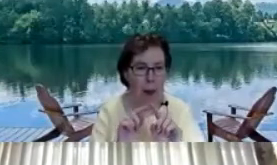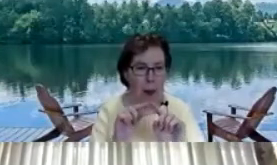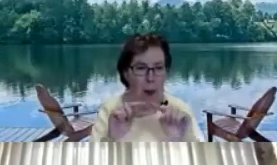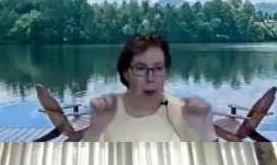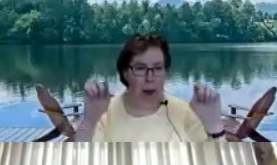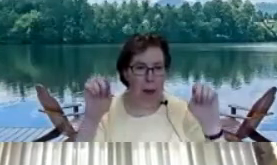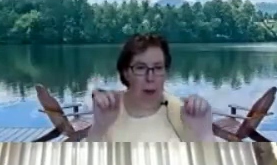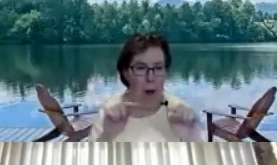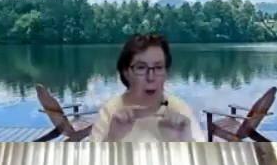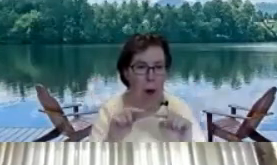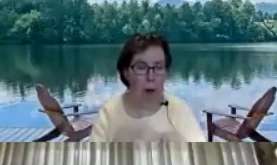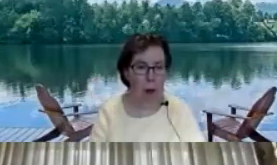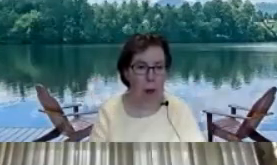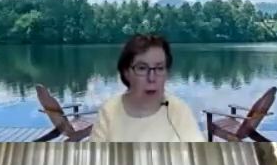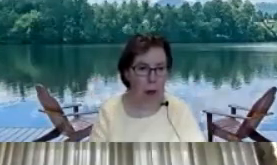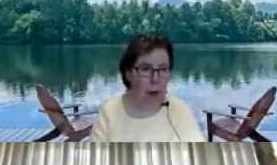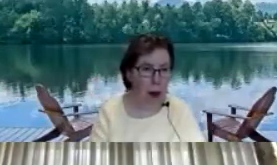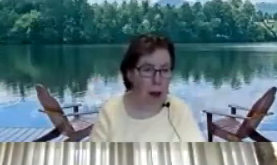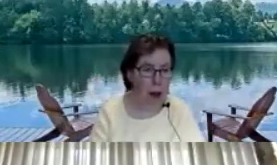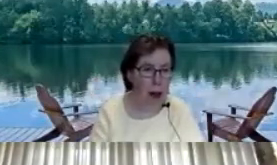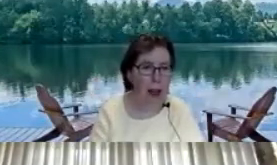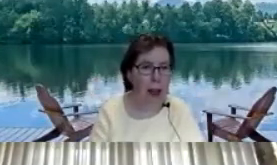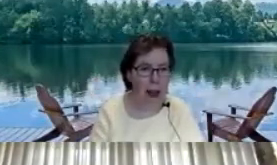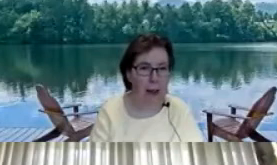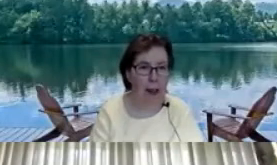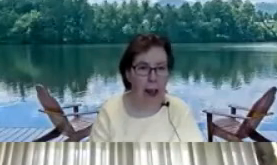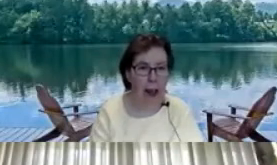There is one interesting, go ahead.